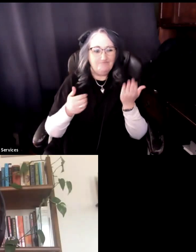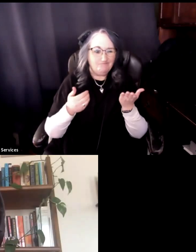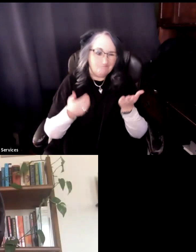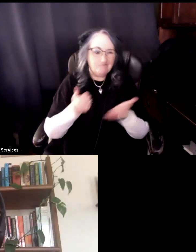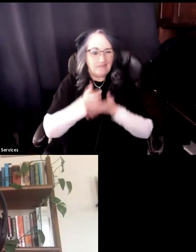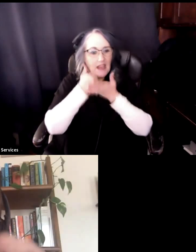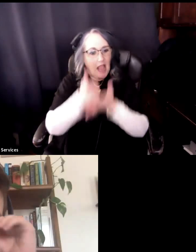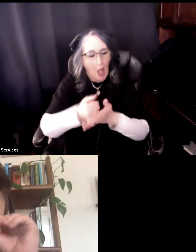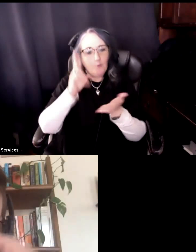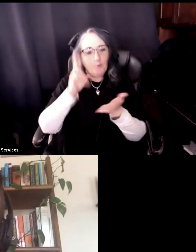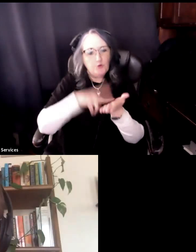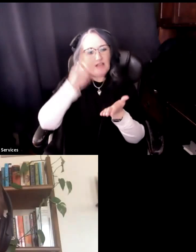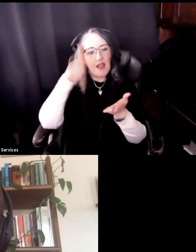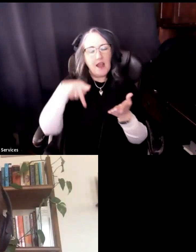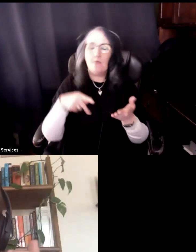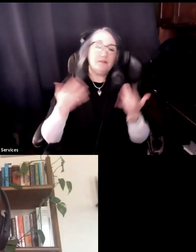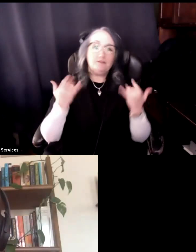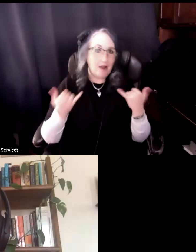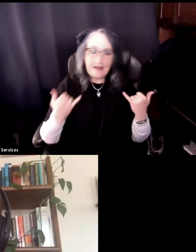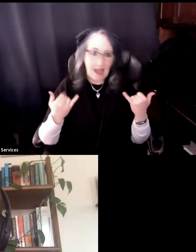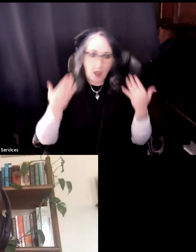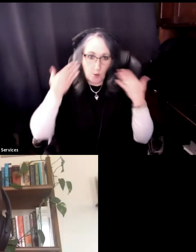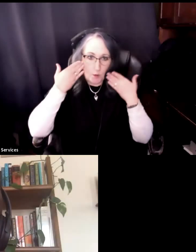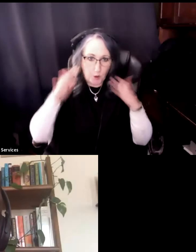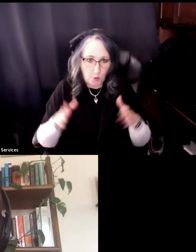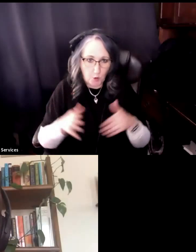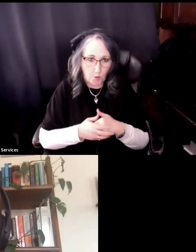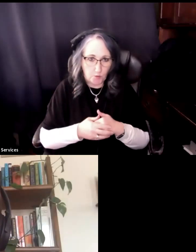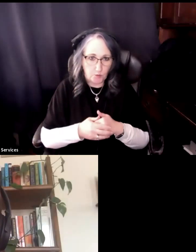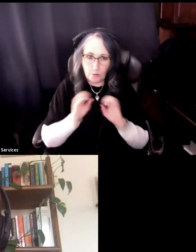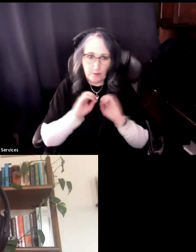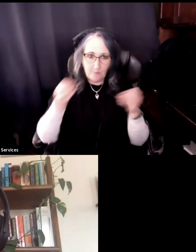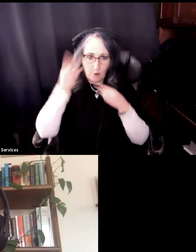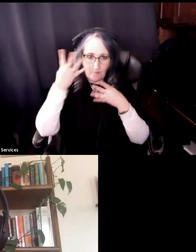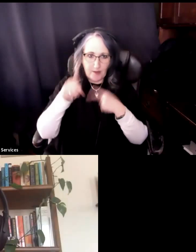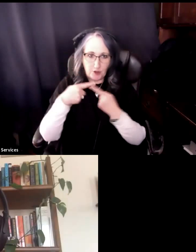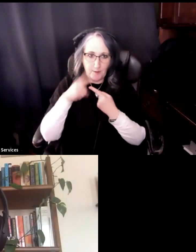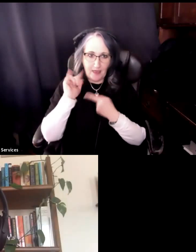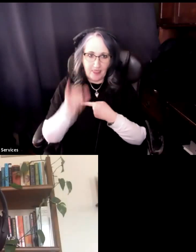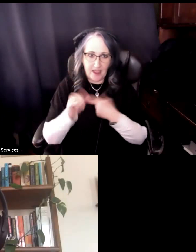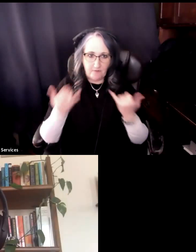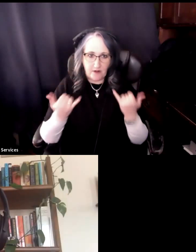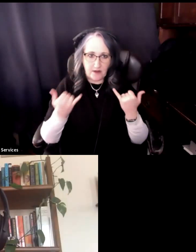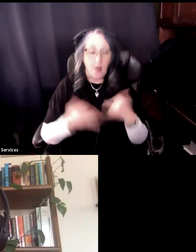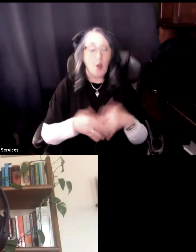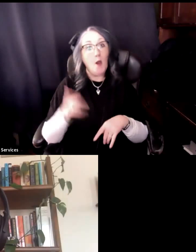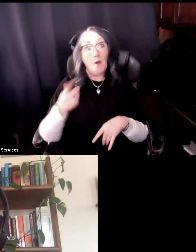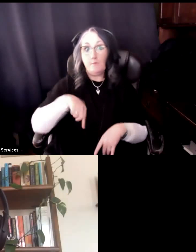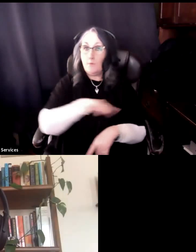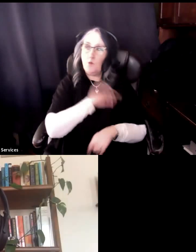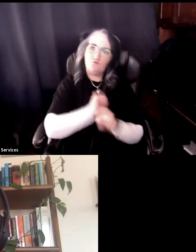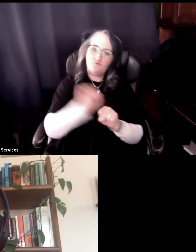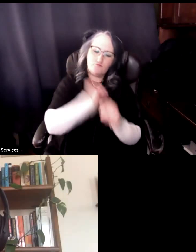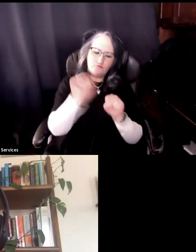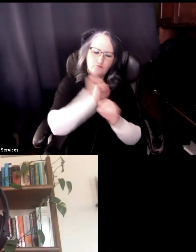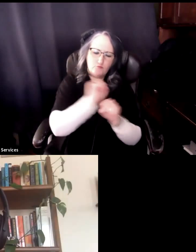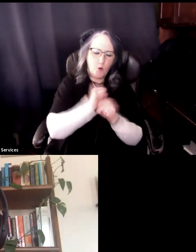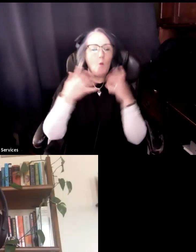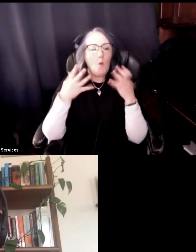on just yet. But what I will say is we are working as hard as we can in our capacity as the city to make the process